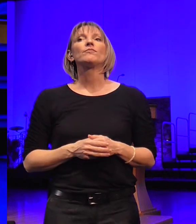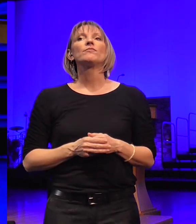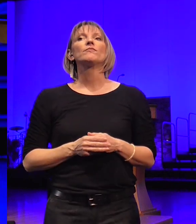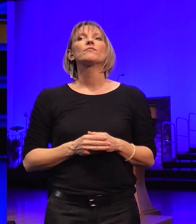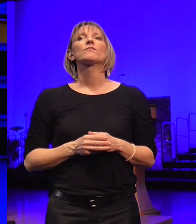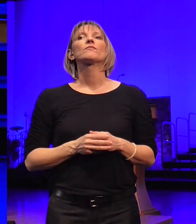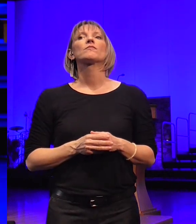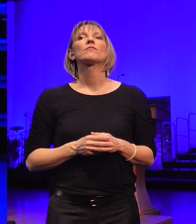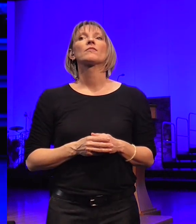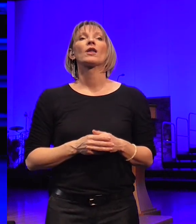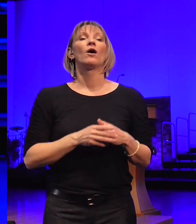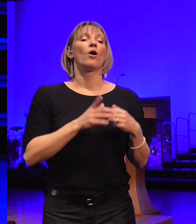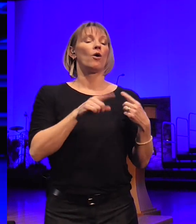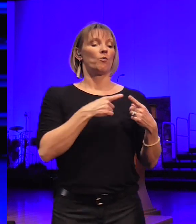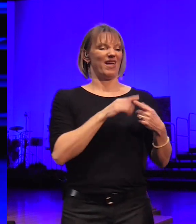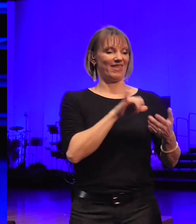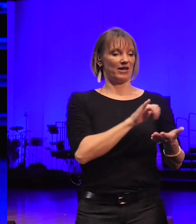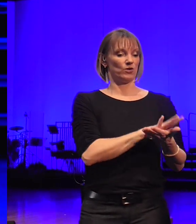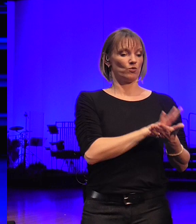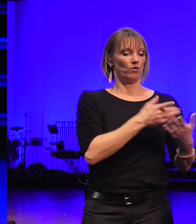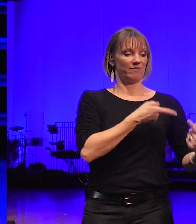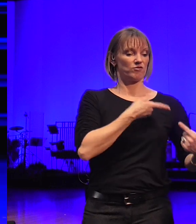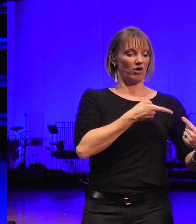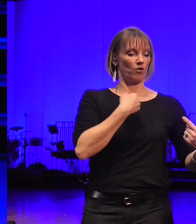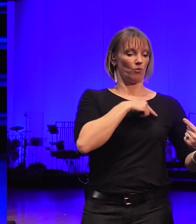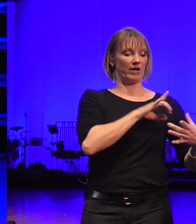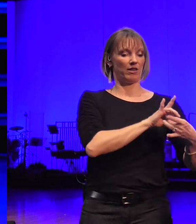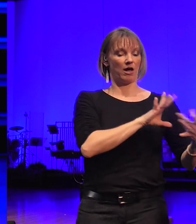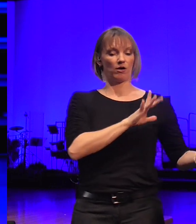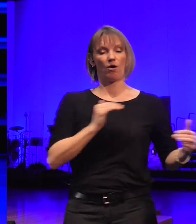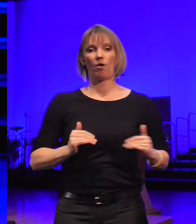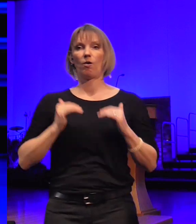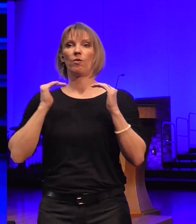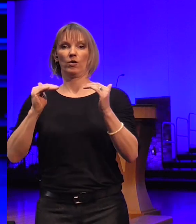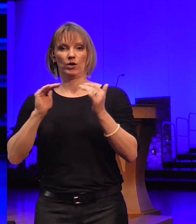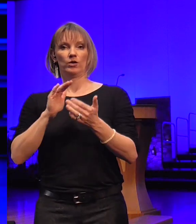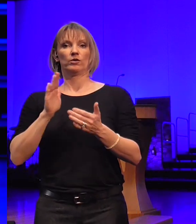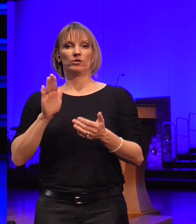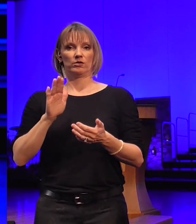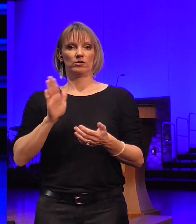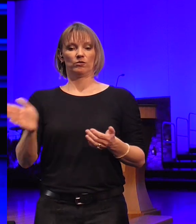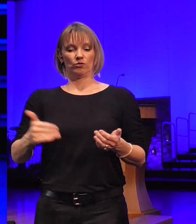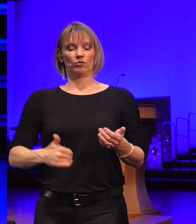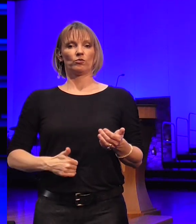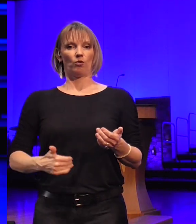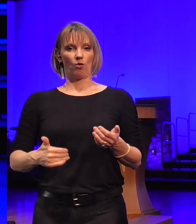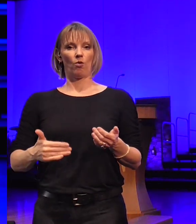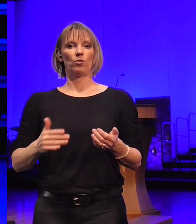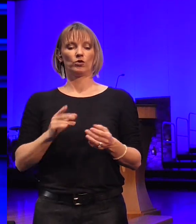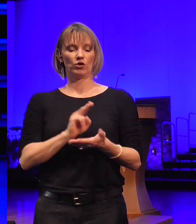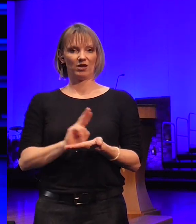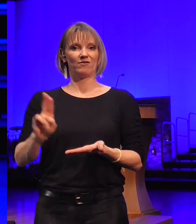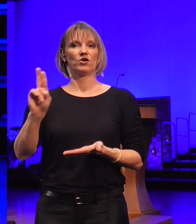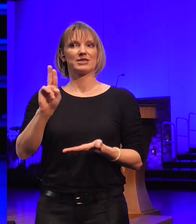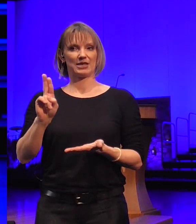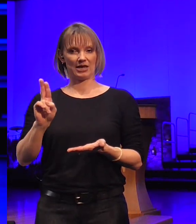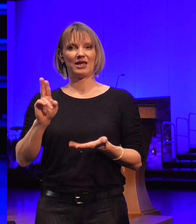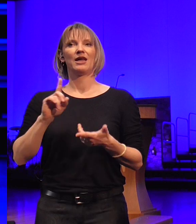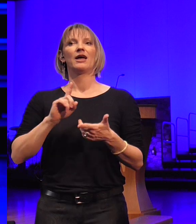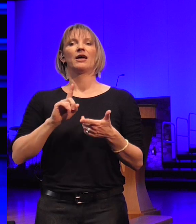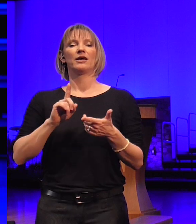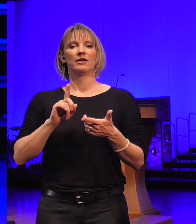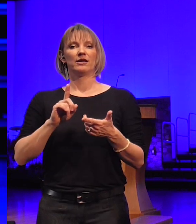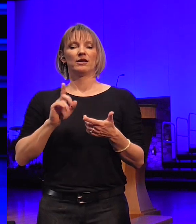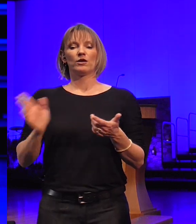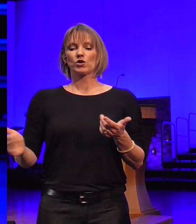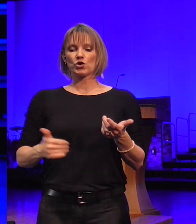get out of the School of Hard Knocks and into Soul University that we begin to see the synchronicities and the magic of our lives. Again, Soul